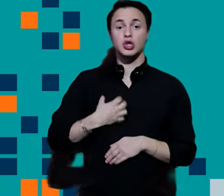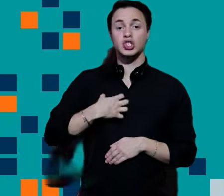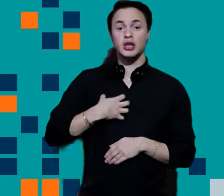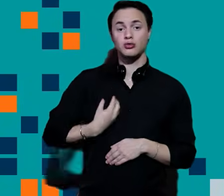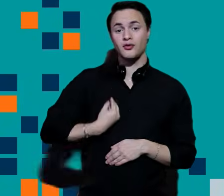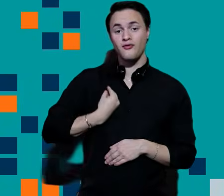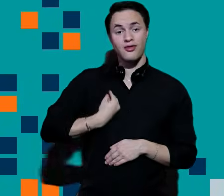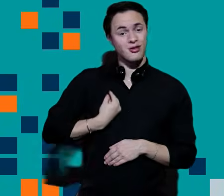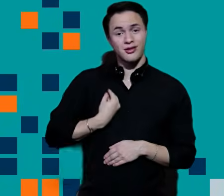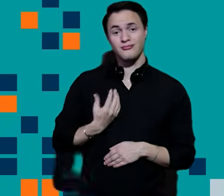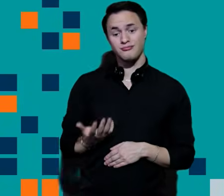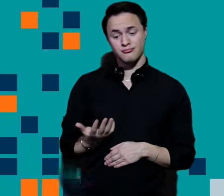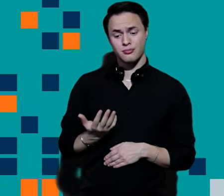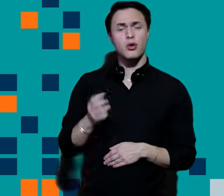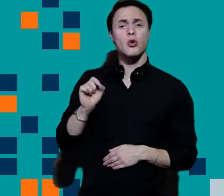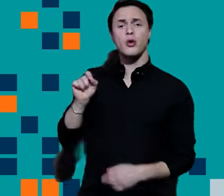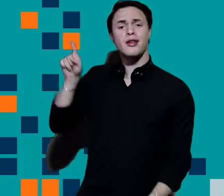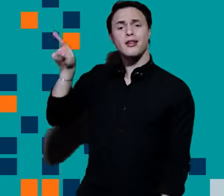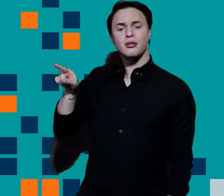What is this?